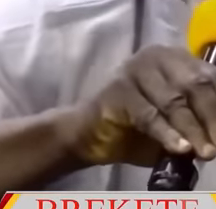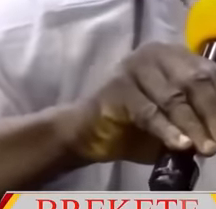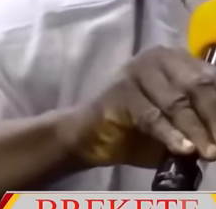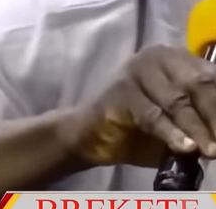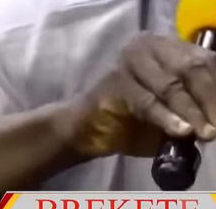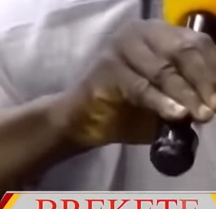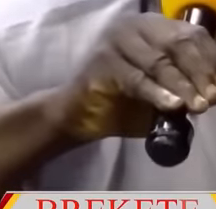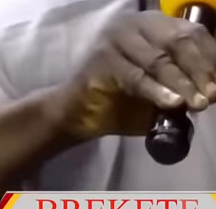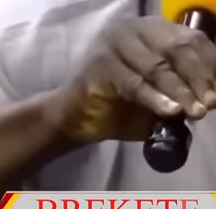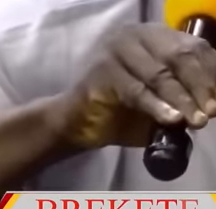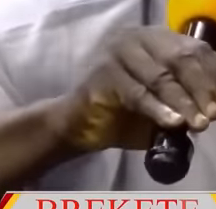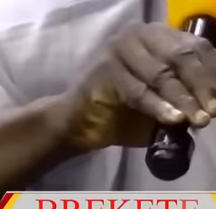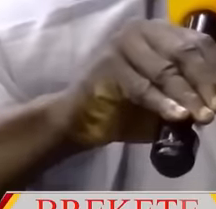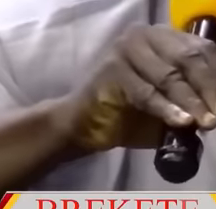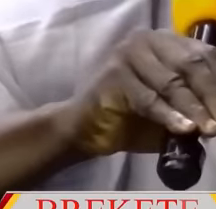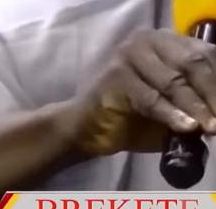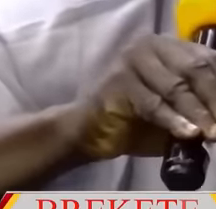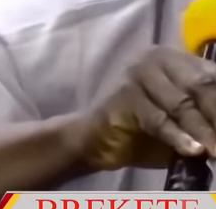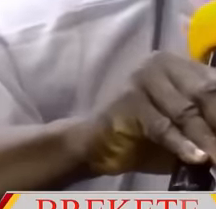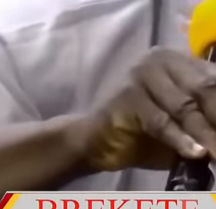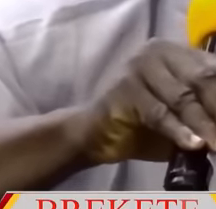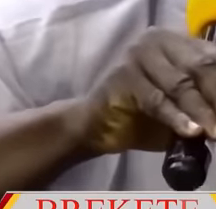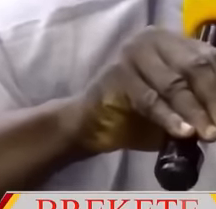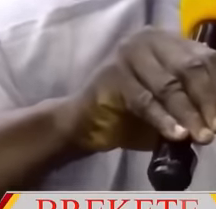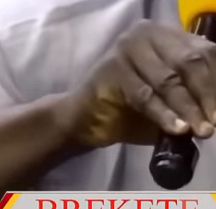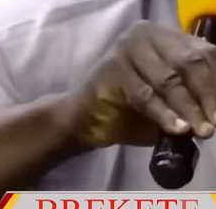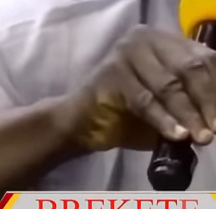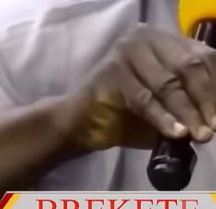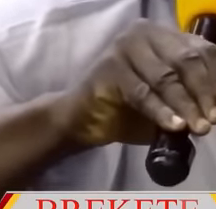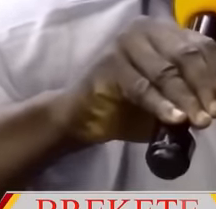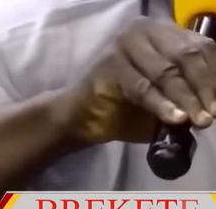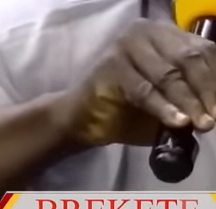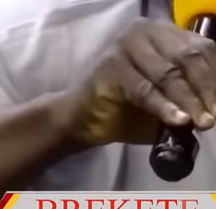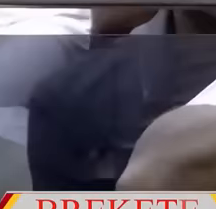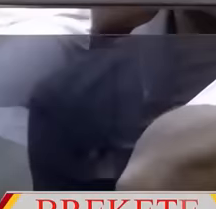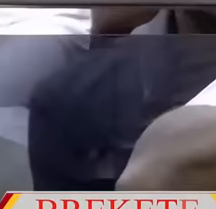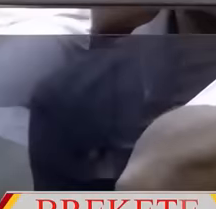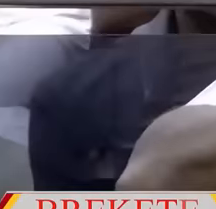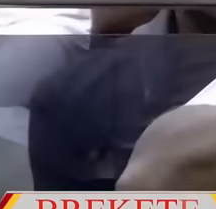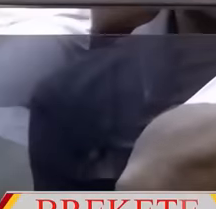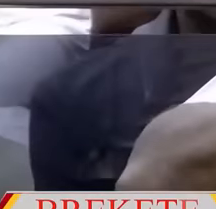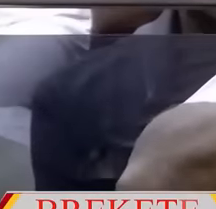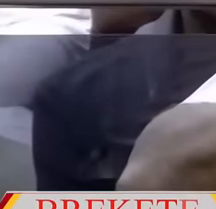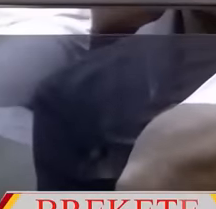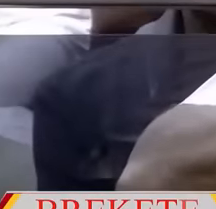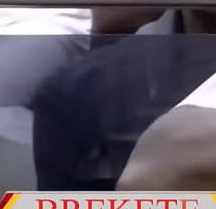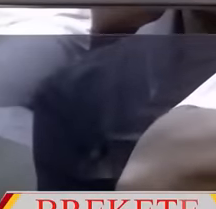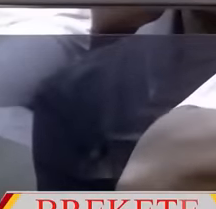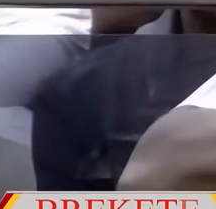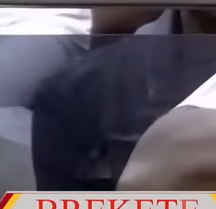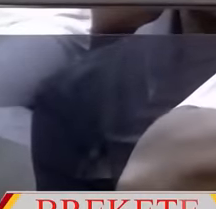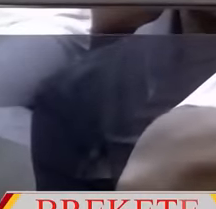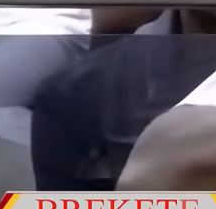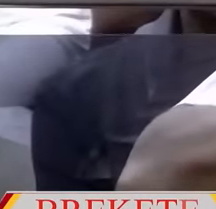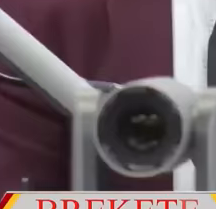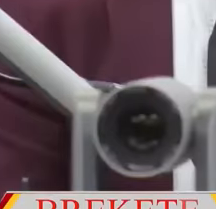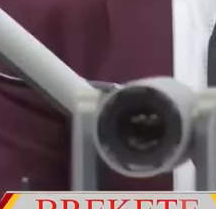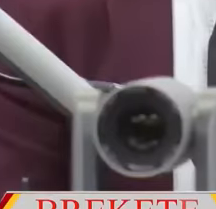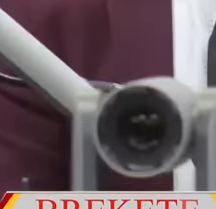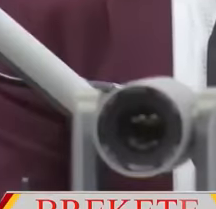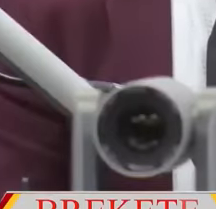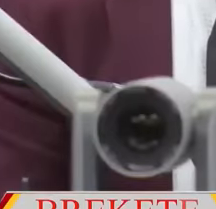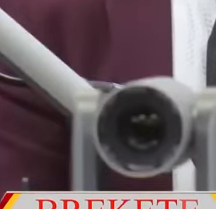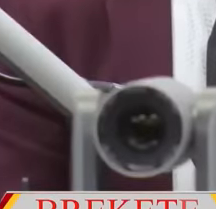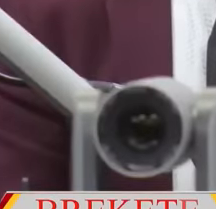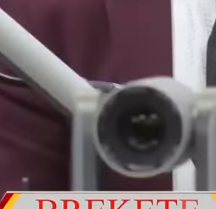get soup when he prepare and he know say that soup he know they eat the soup so in son we be Mohbad late Mohbad come prepare rice